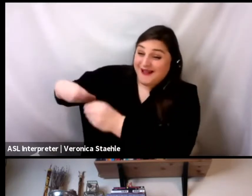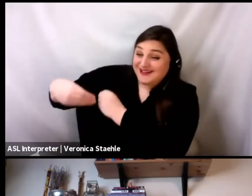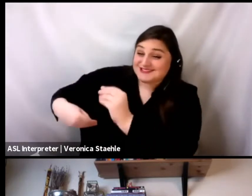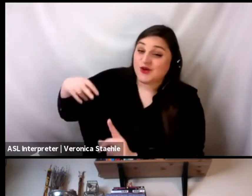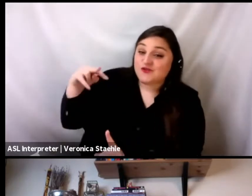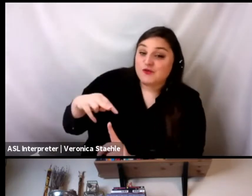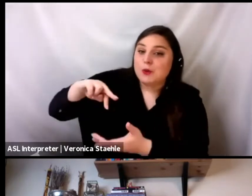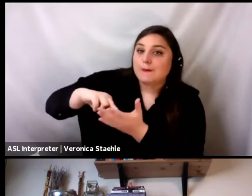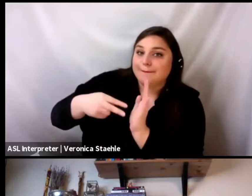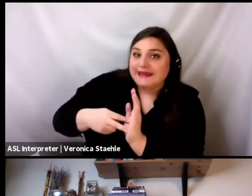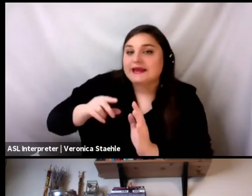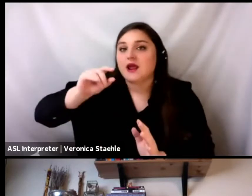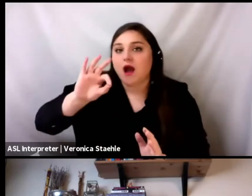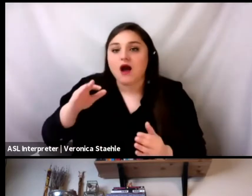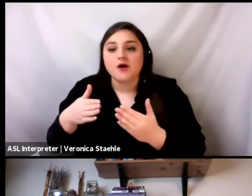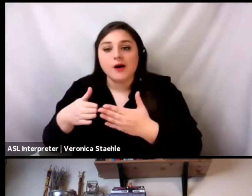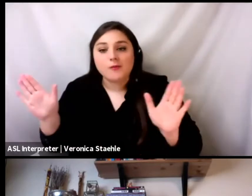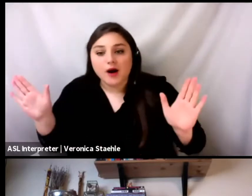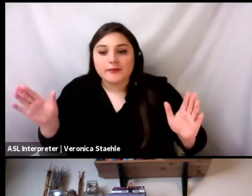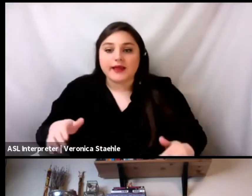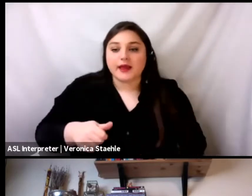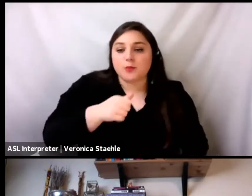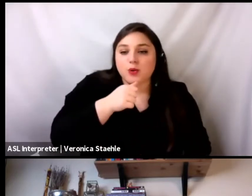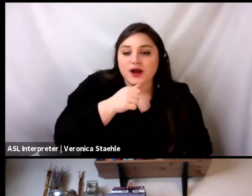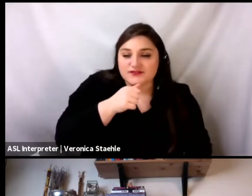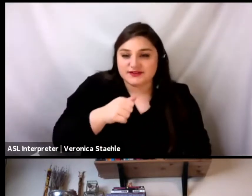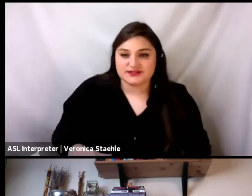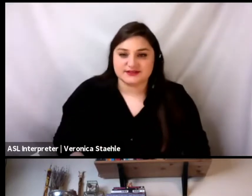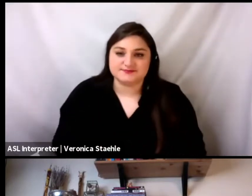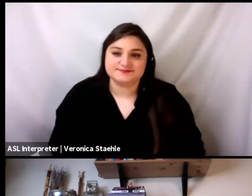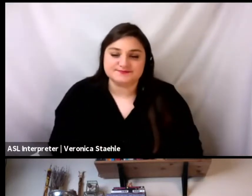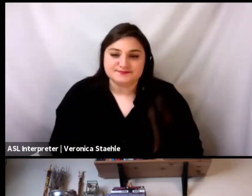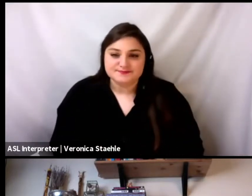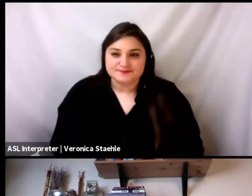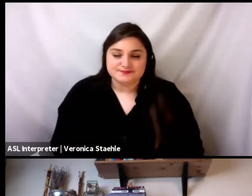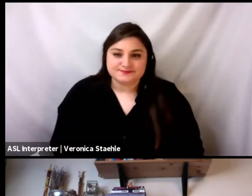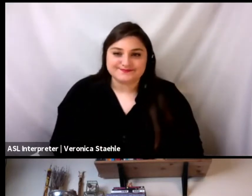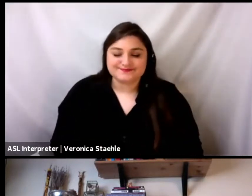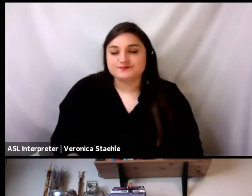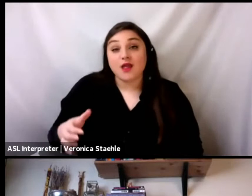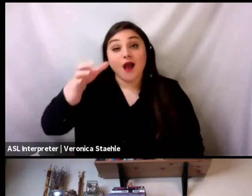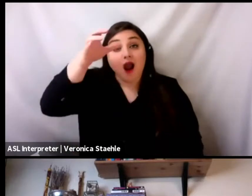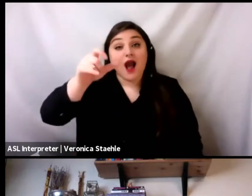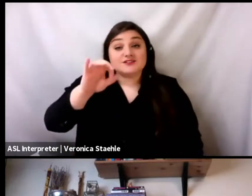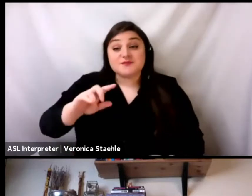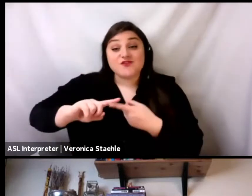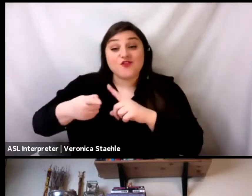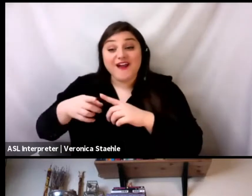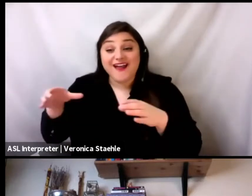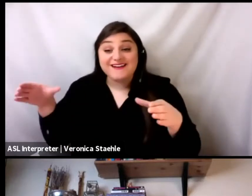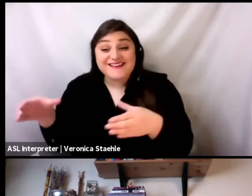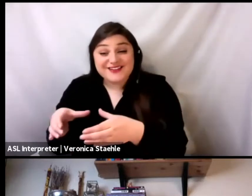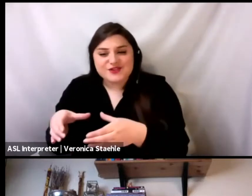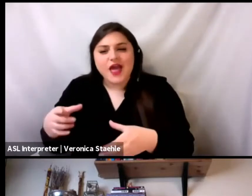are, with friends inside, like I don't know, inside an enclosed area. Like we talk